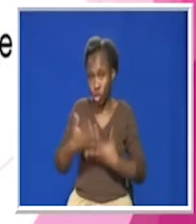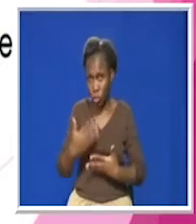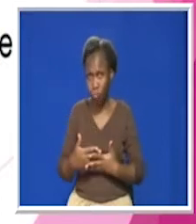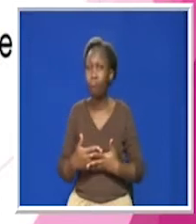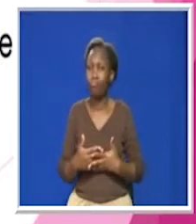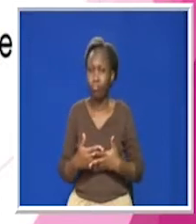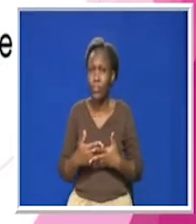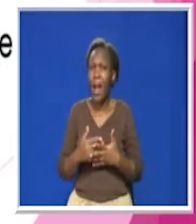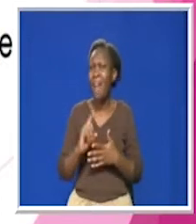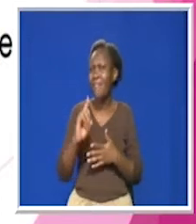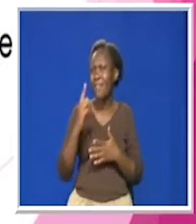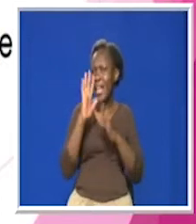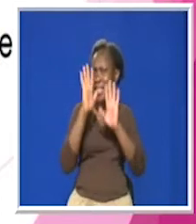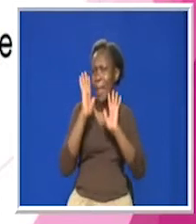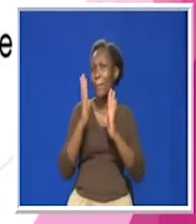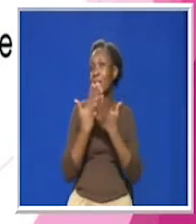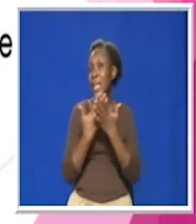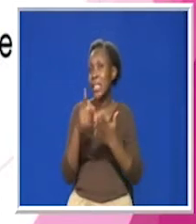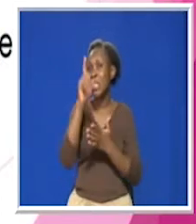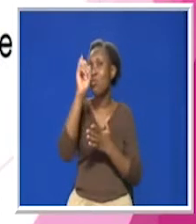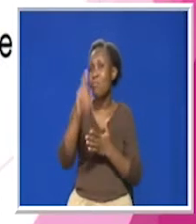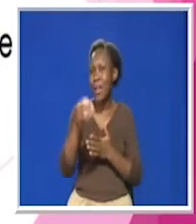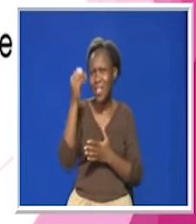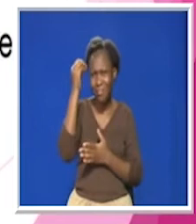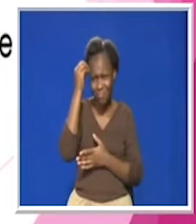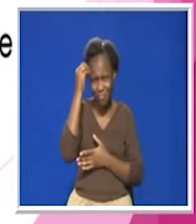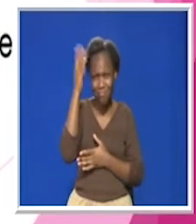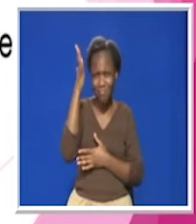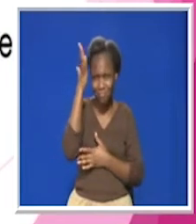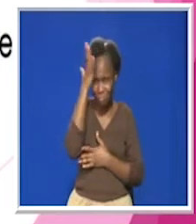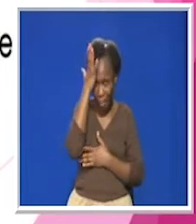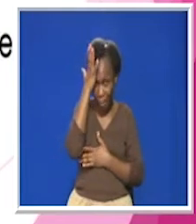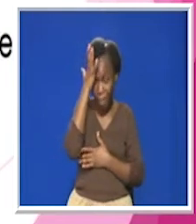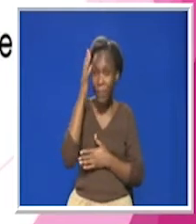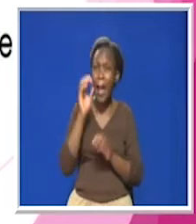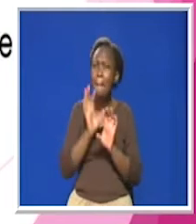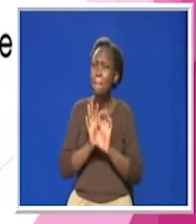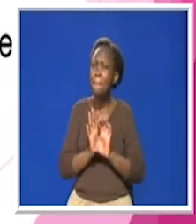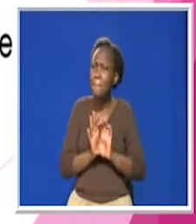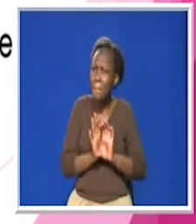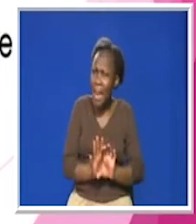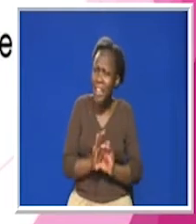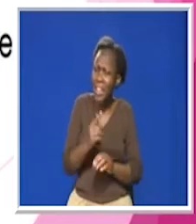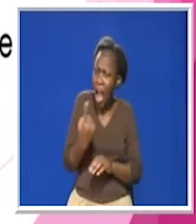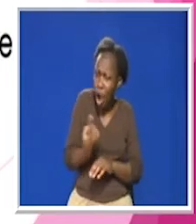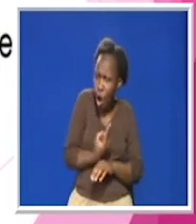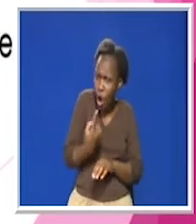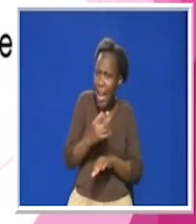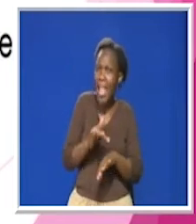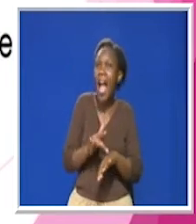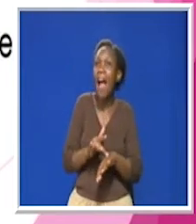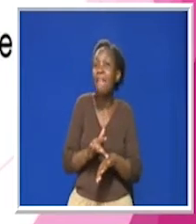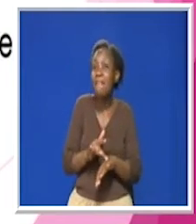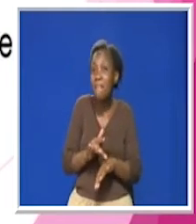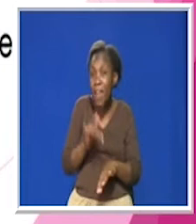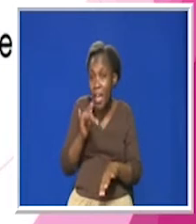The first important point to note here is that pressure only affects reactions